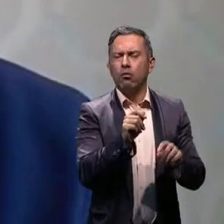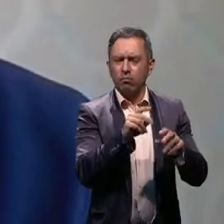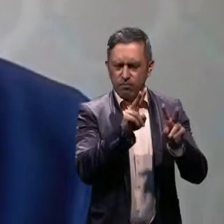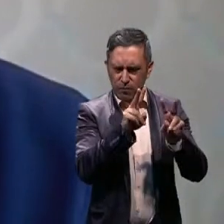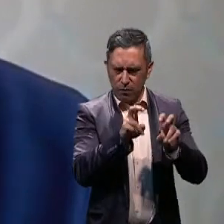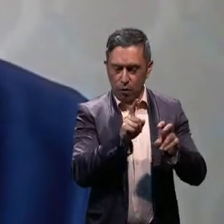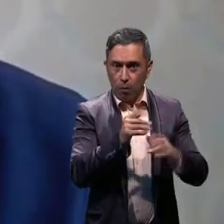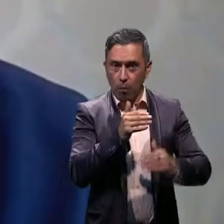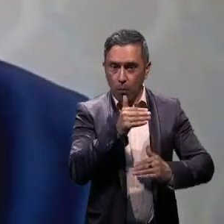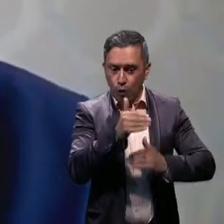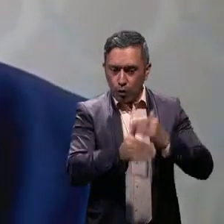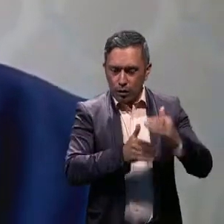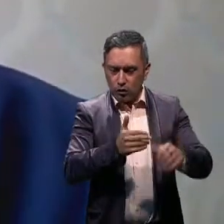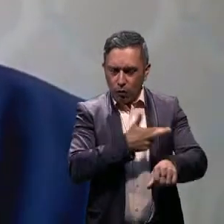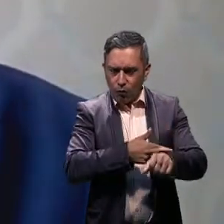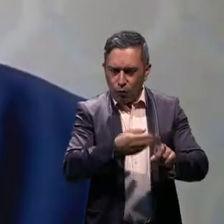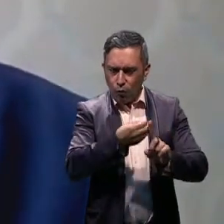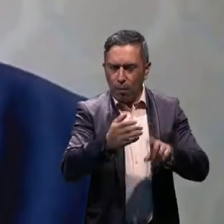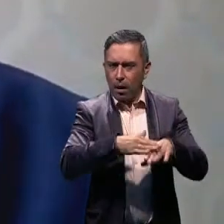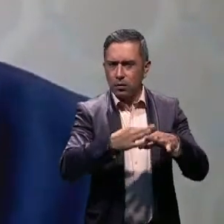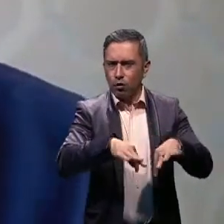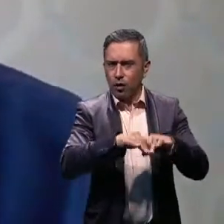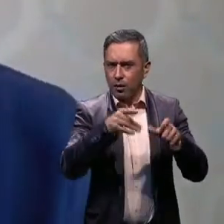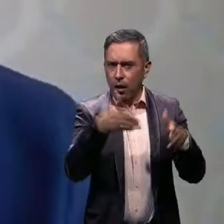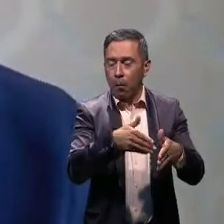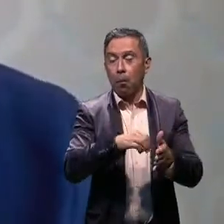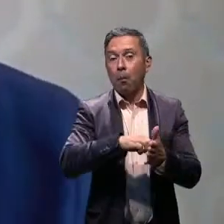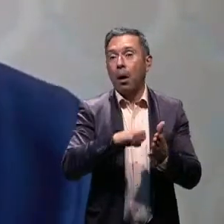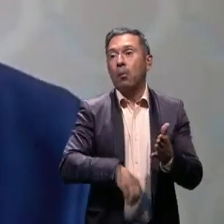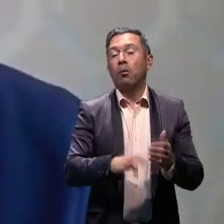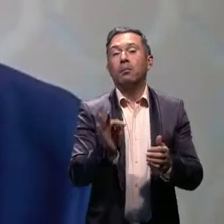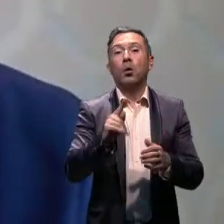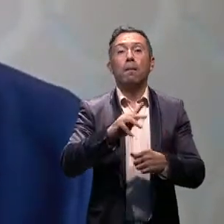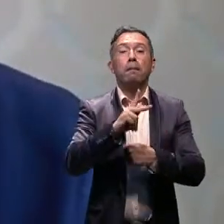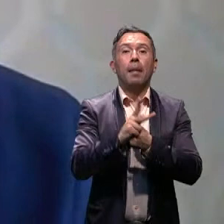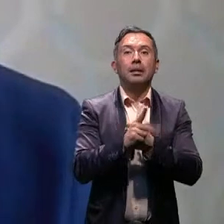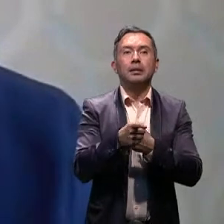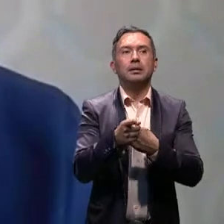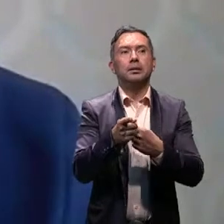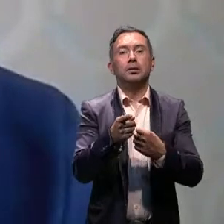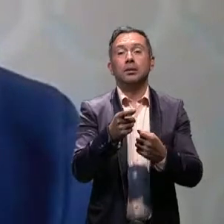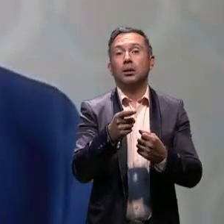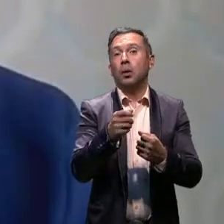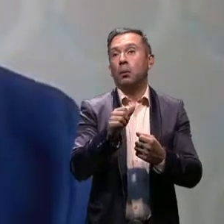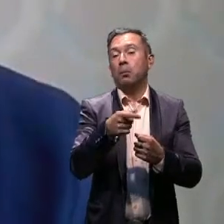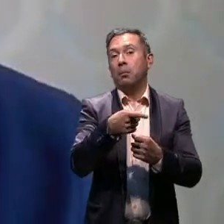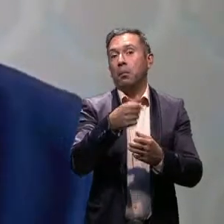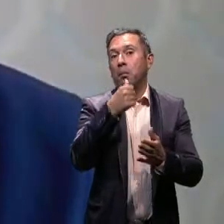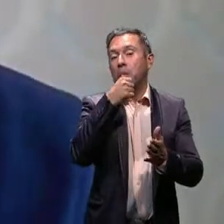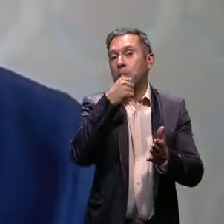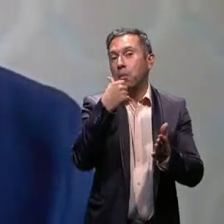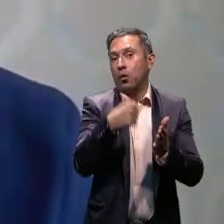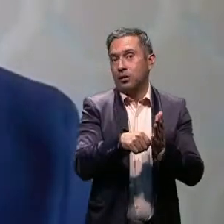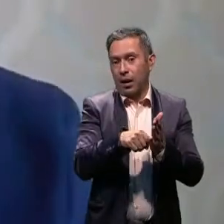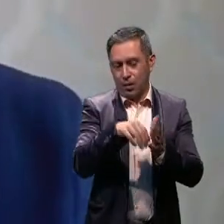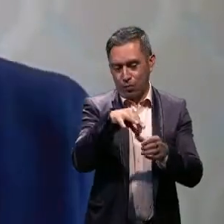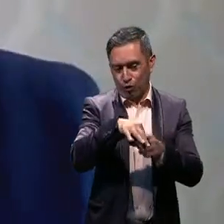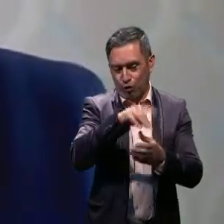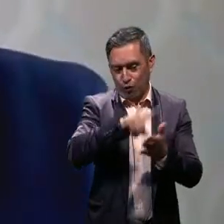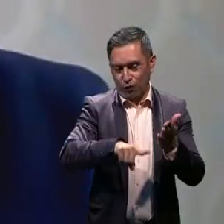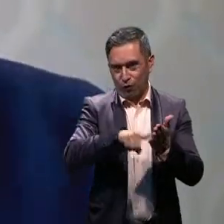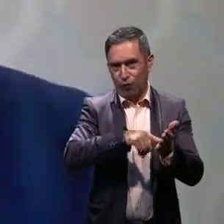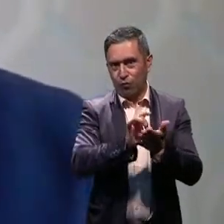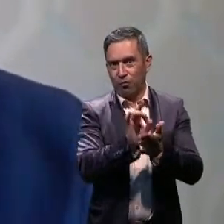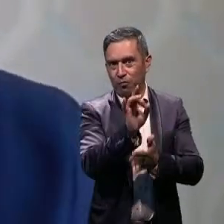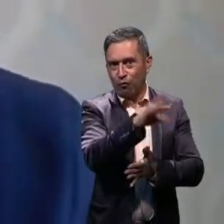are attacking some of the core elements of the process. It might be in a country, for example, postal vote. In another